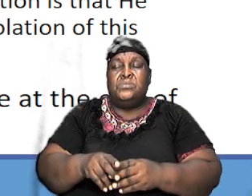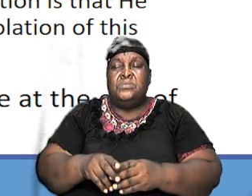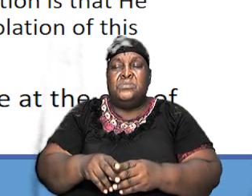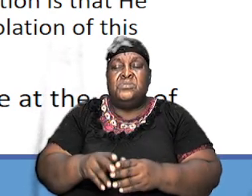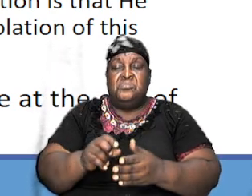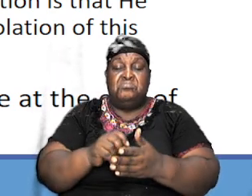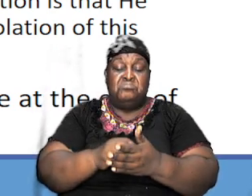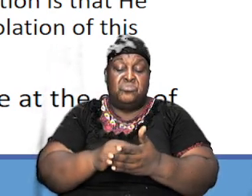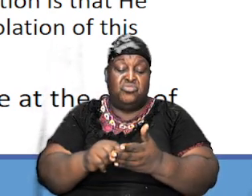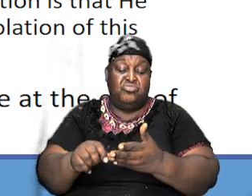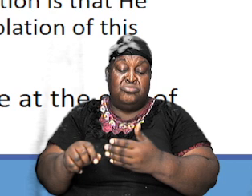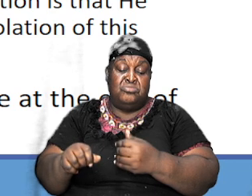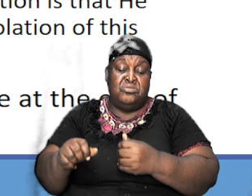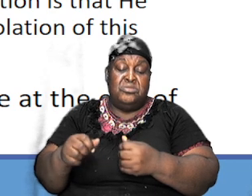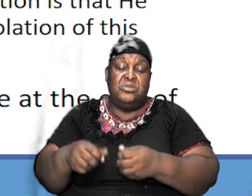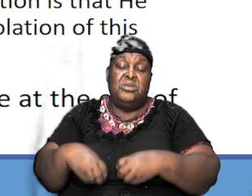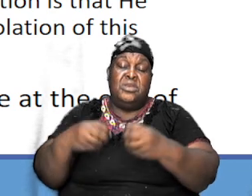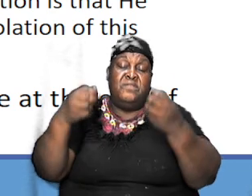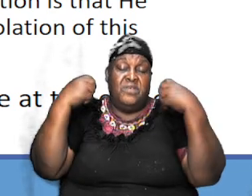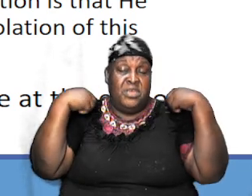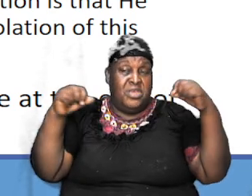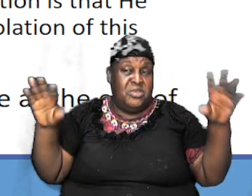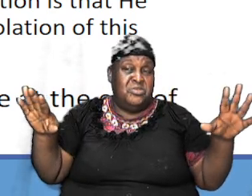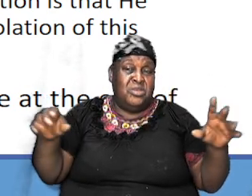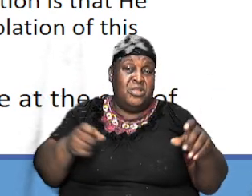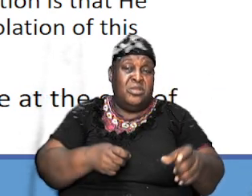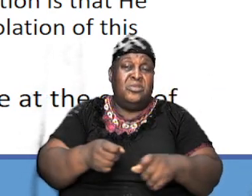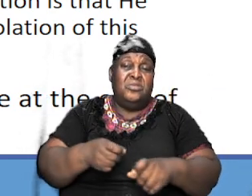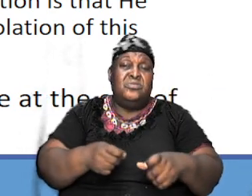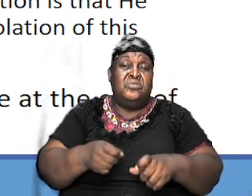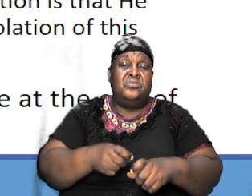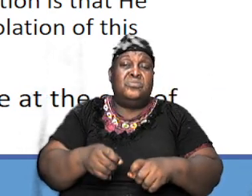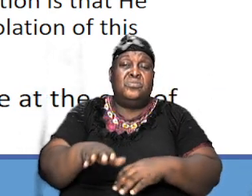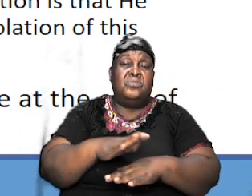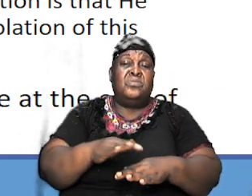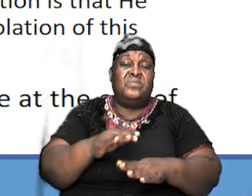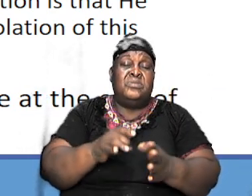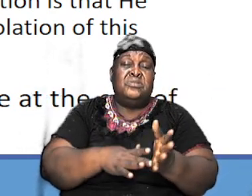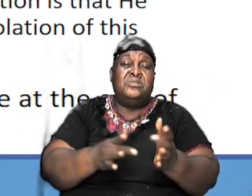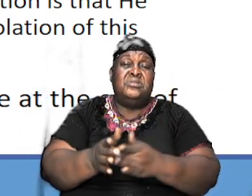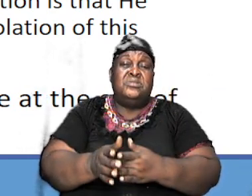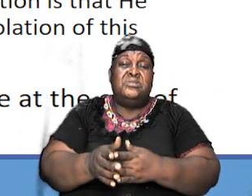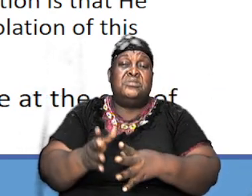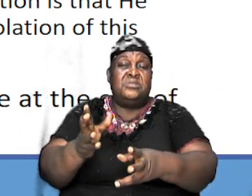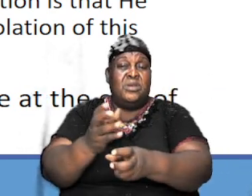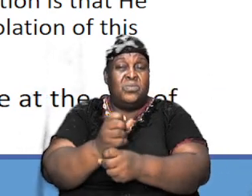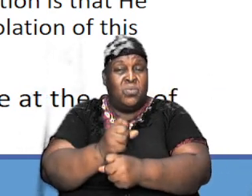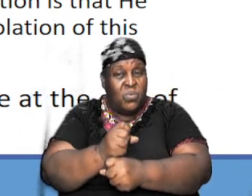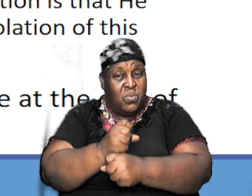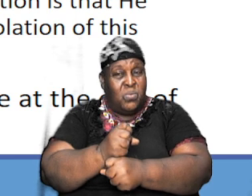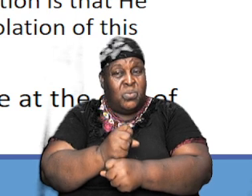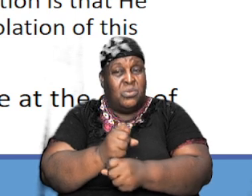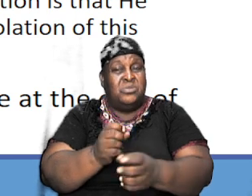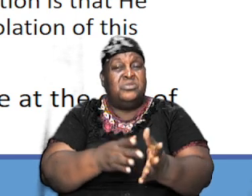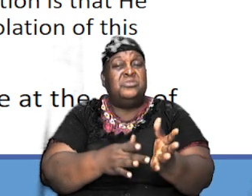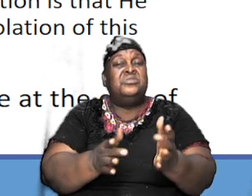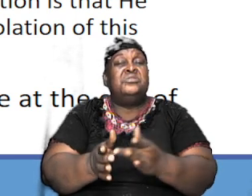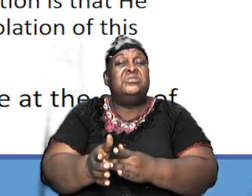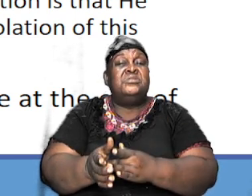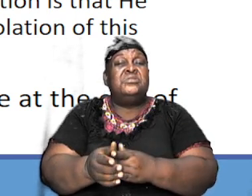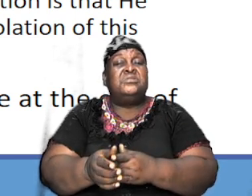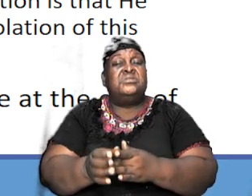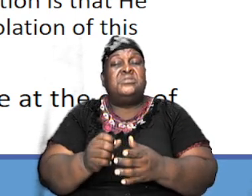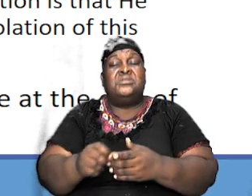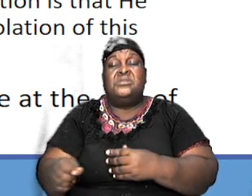his angel charge over thee, and he shall bear thee up at any time thou dashest thy foot against a